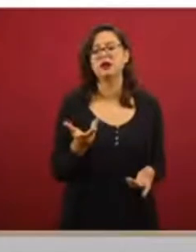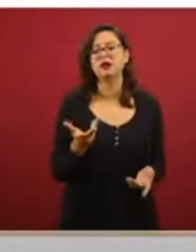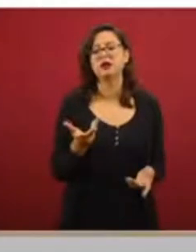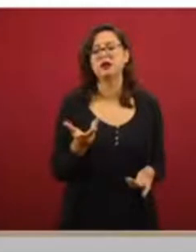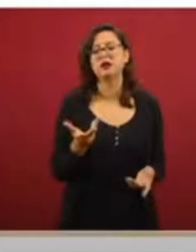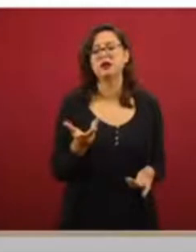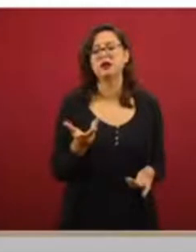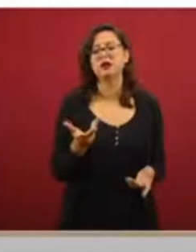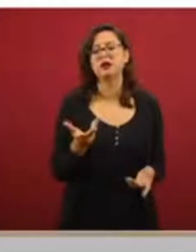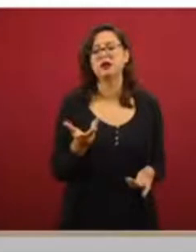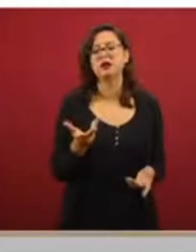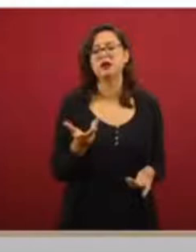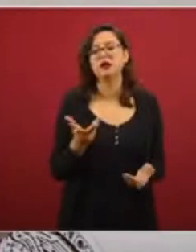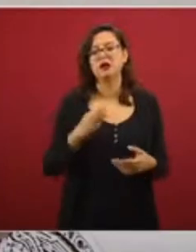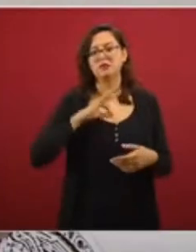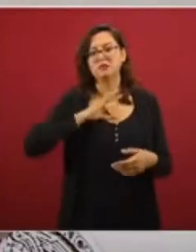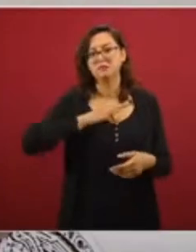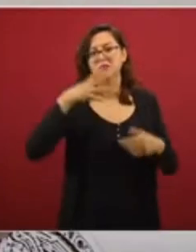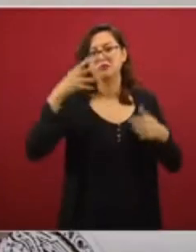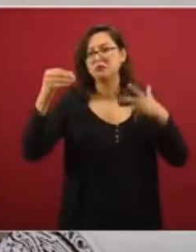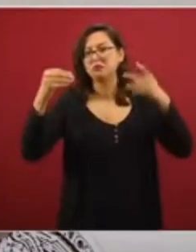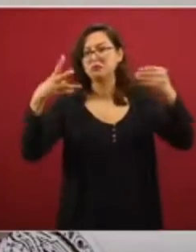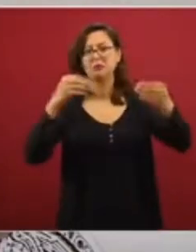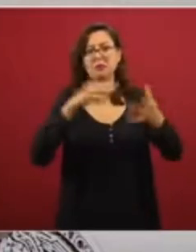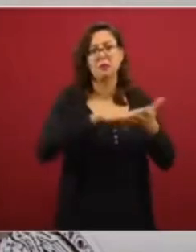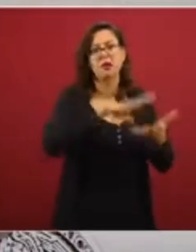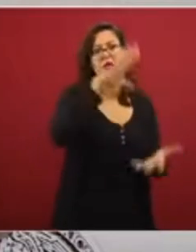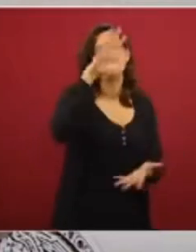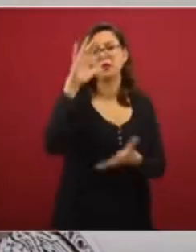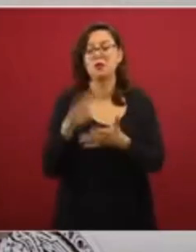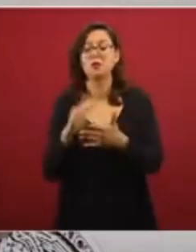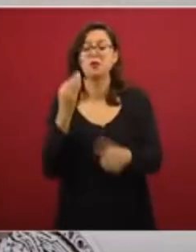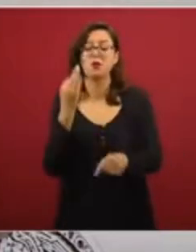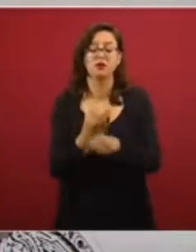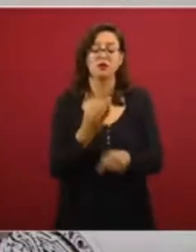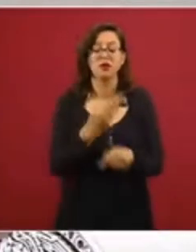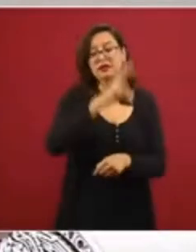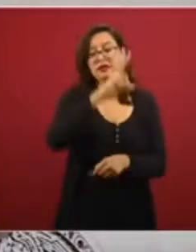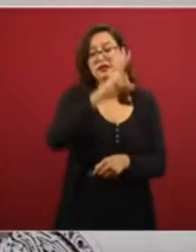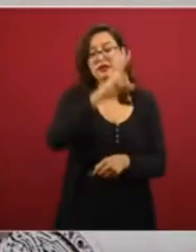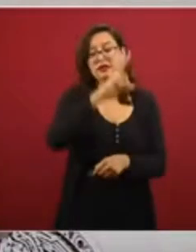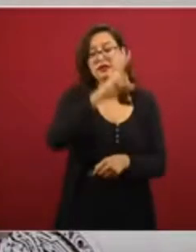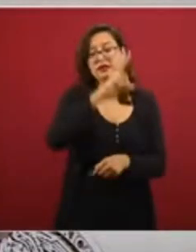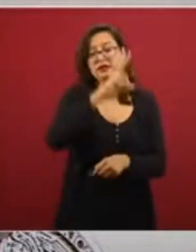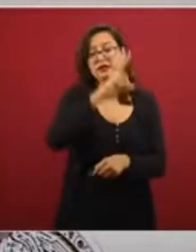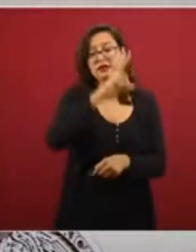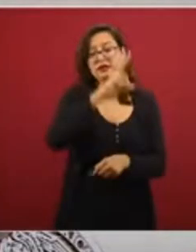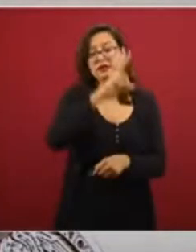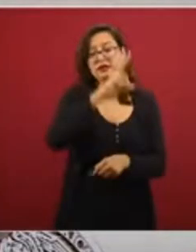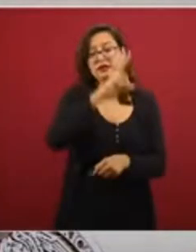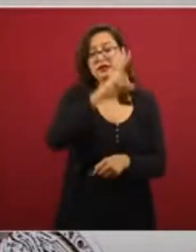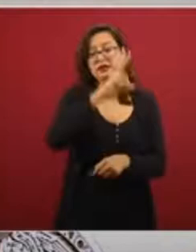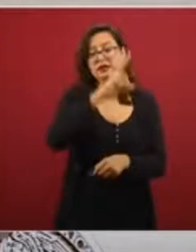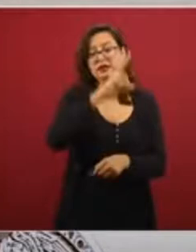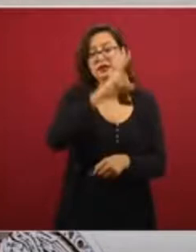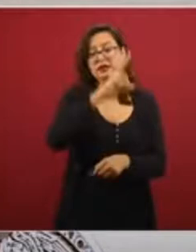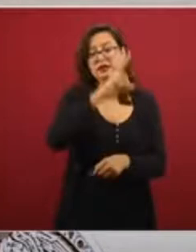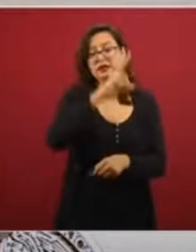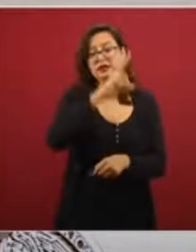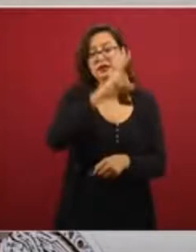the intensity of the epidemic. Vean ustedes que en este momento Nayarit, Nuevo León, Colima e Hidalgo. And so at this time